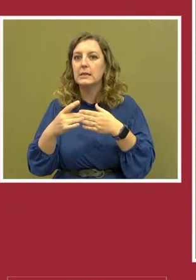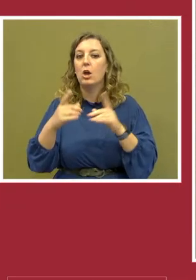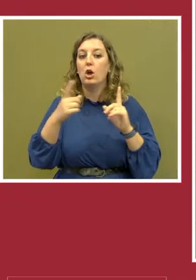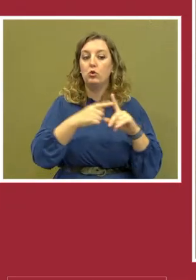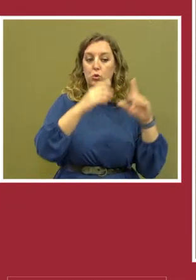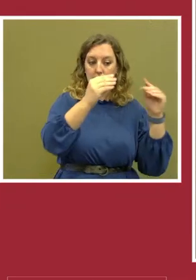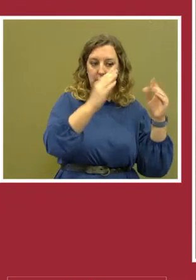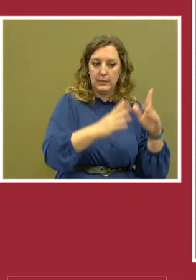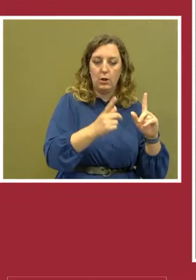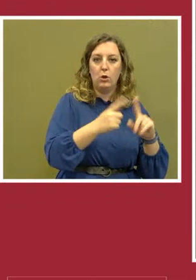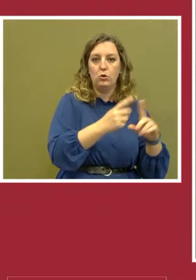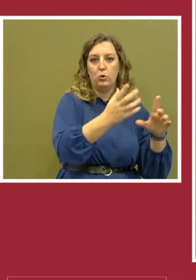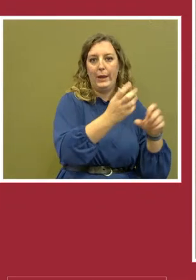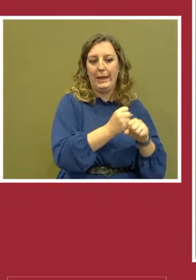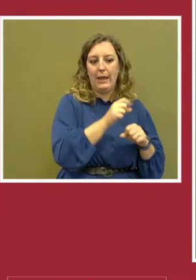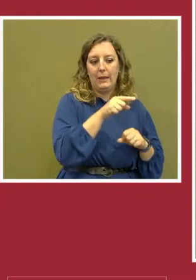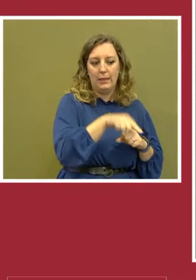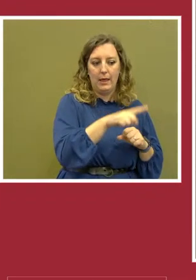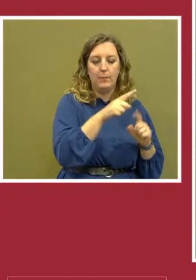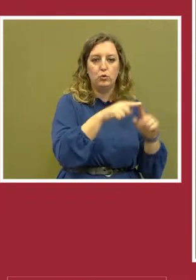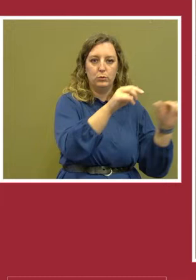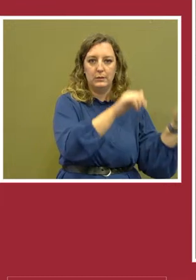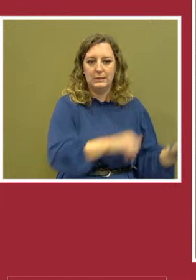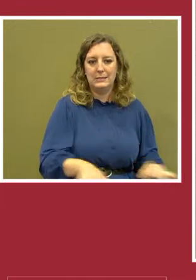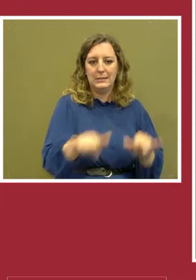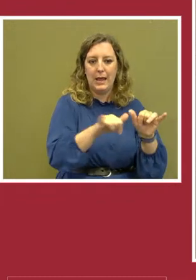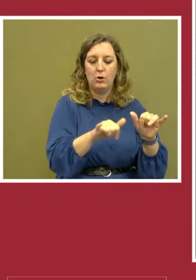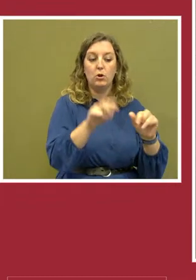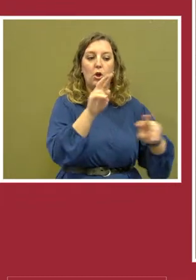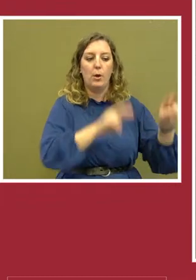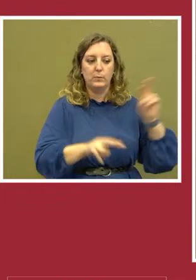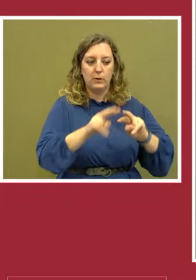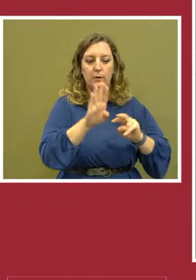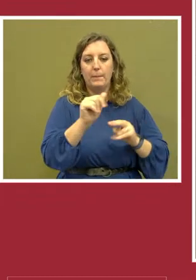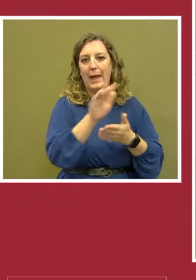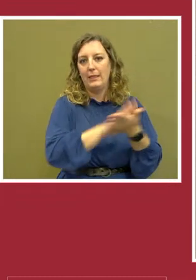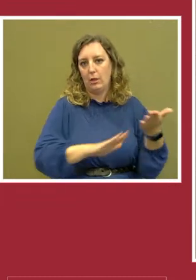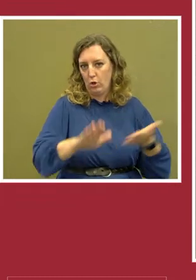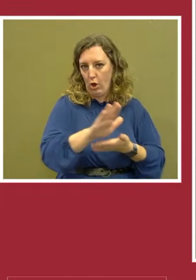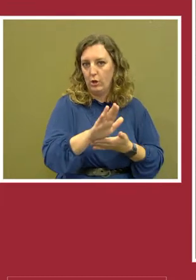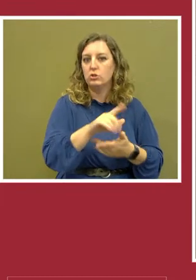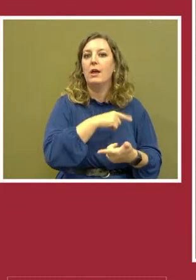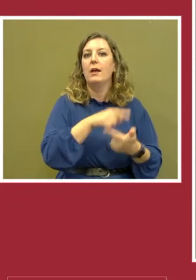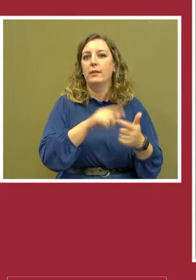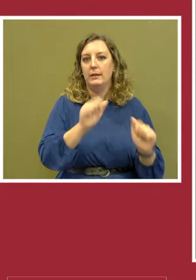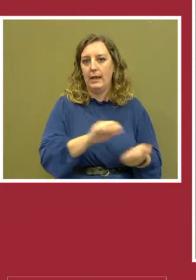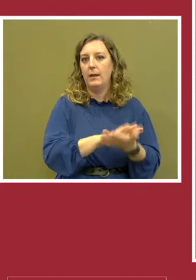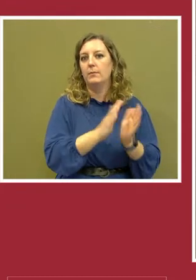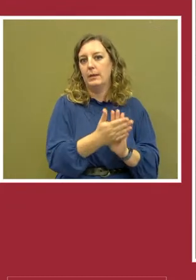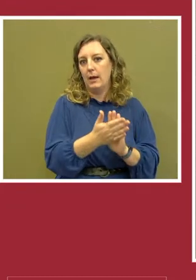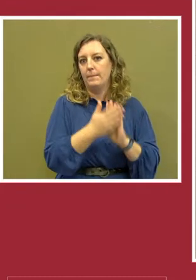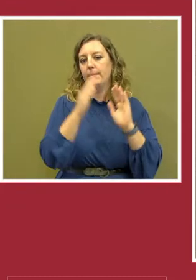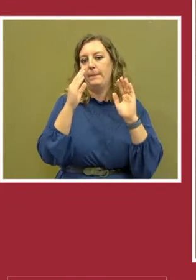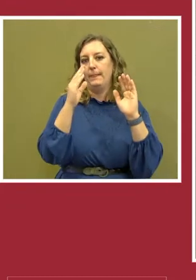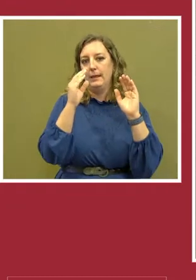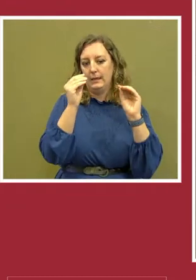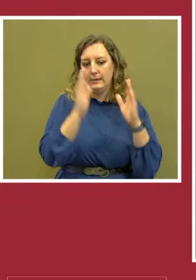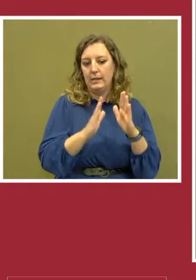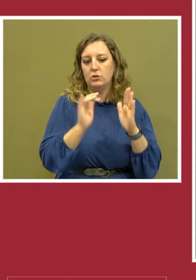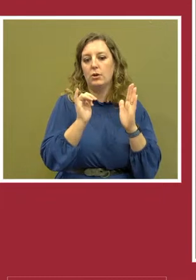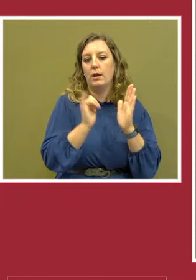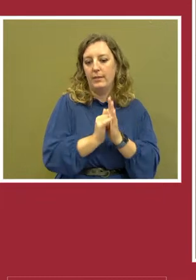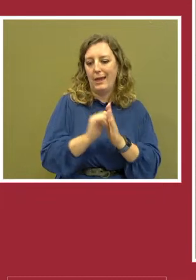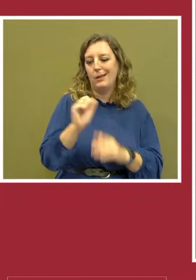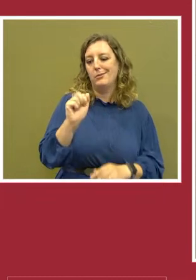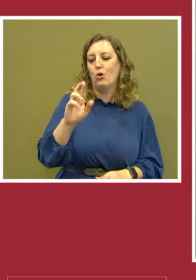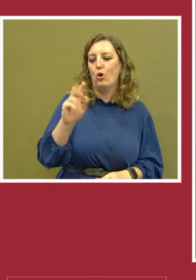our teachers to get them to a standard where they're observed by the college, and then they can become a teacher that articulates that course.